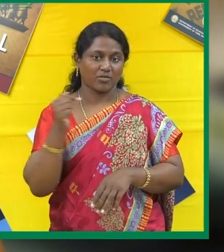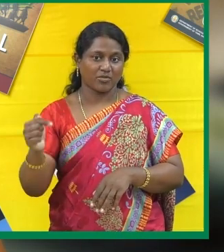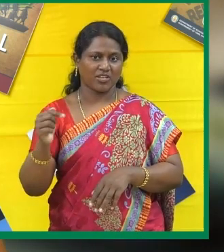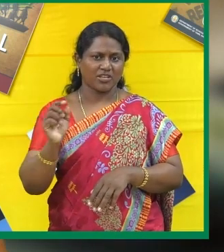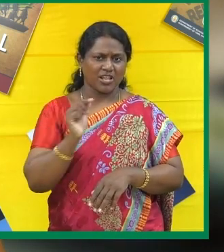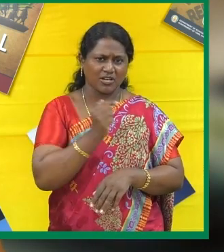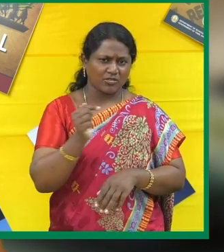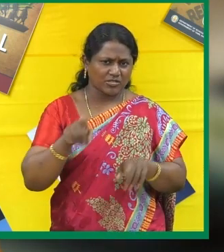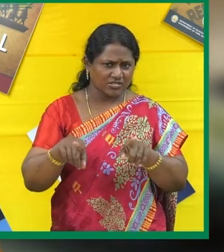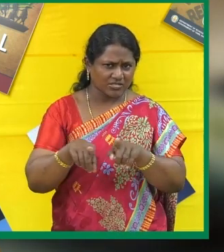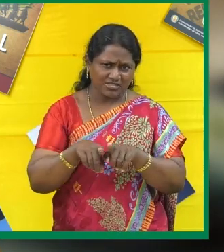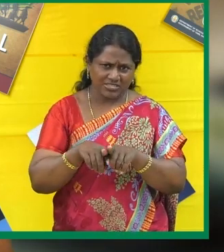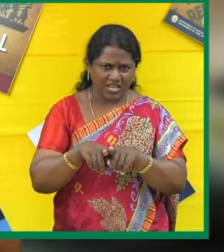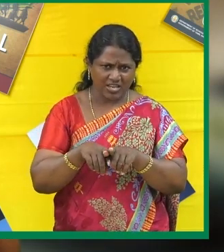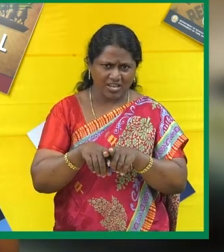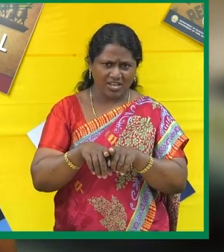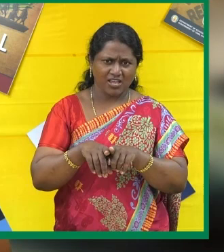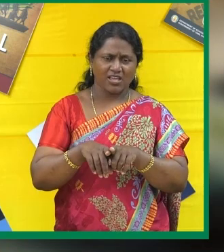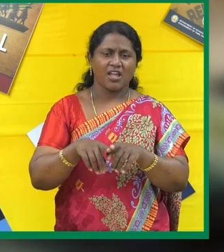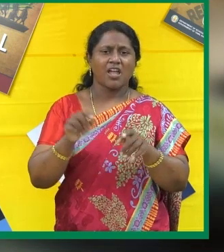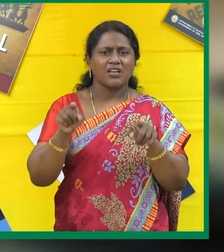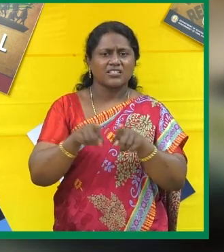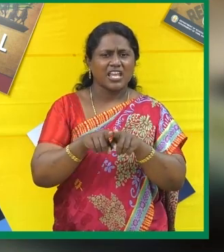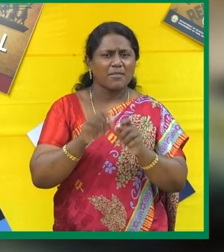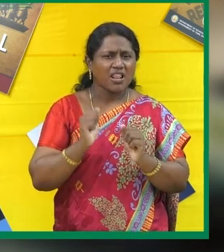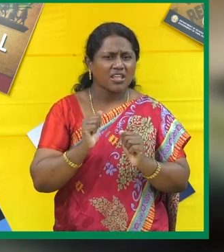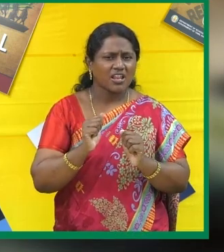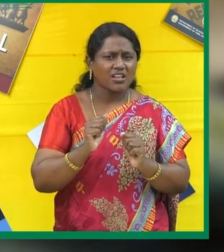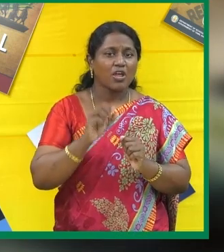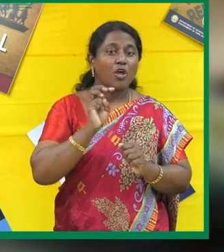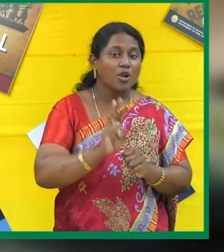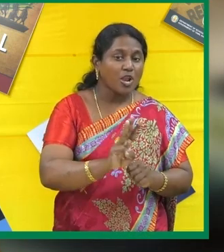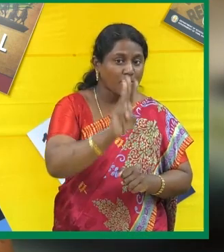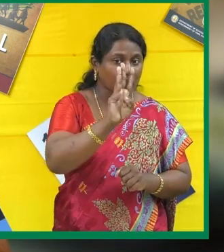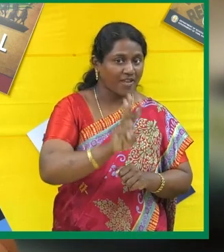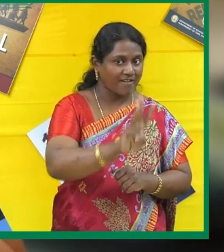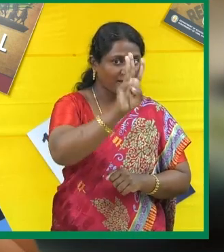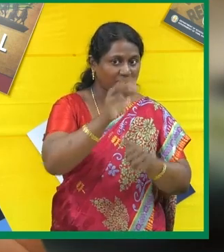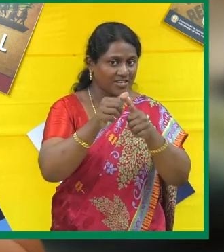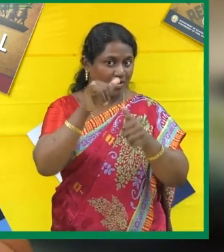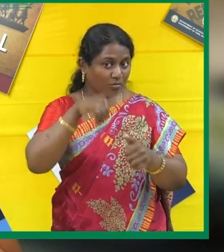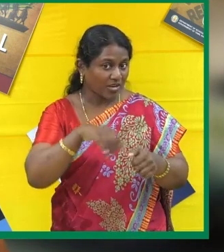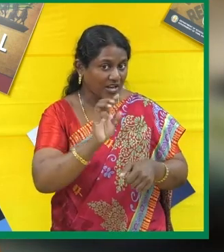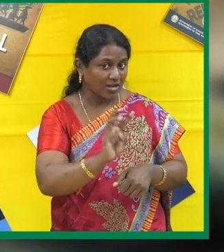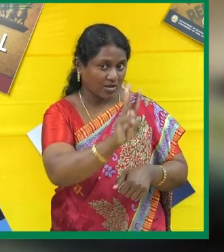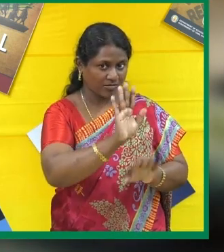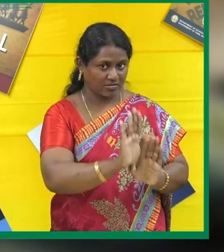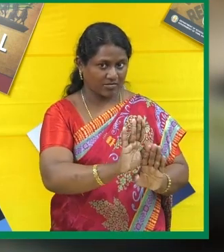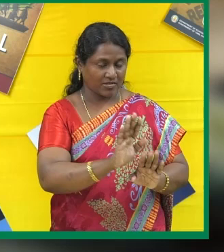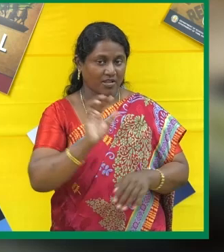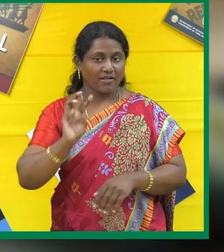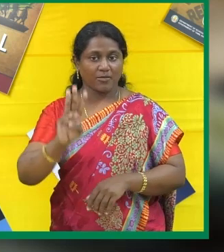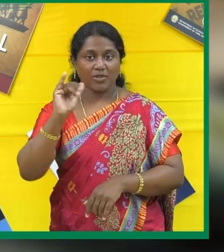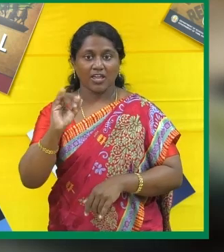So, 2 letters are underlined. What are the same letters? W is the alliterated words here in the line